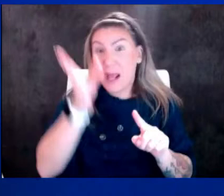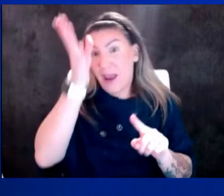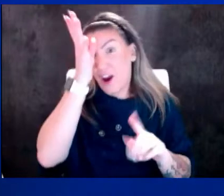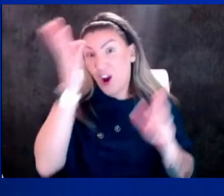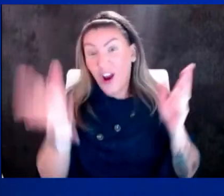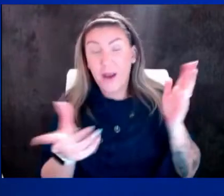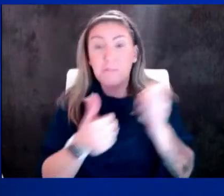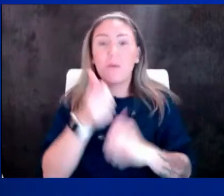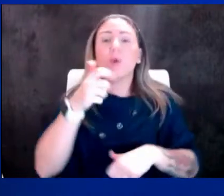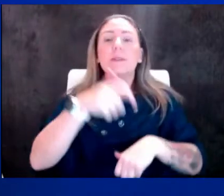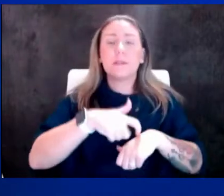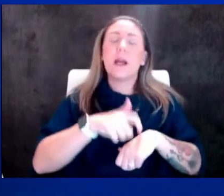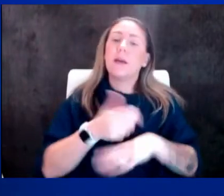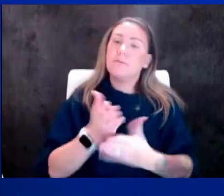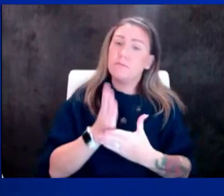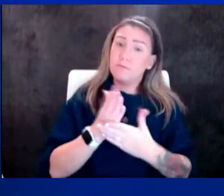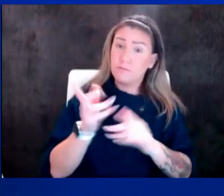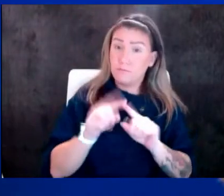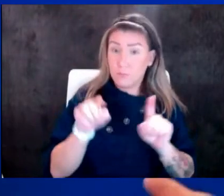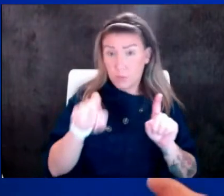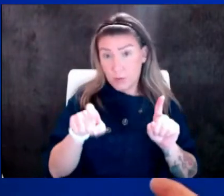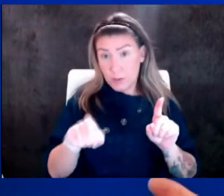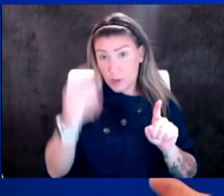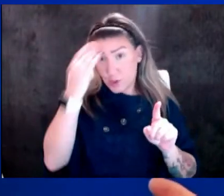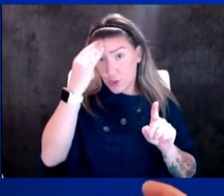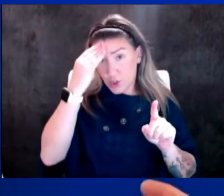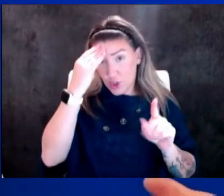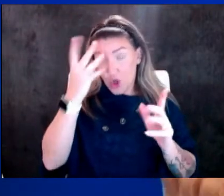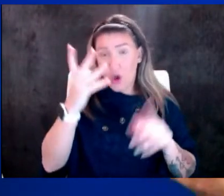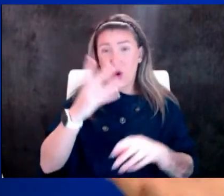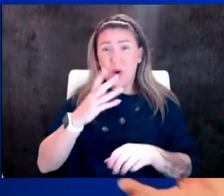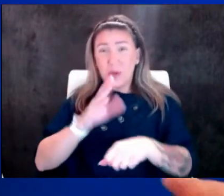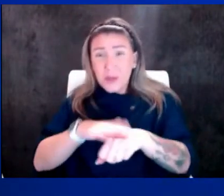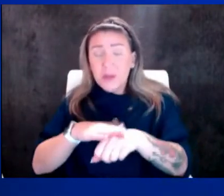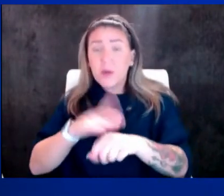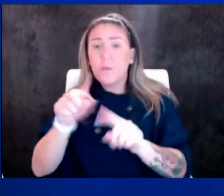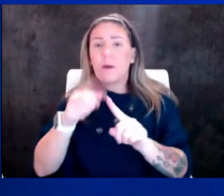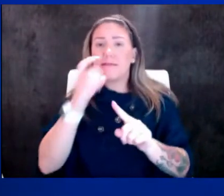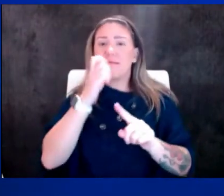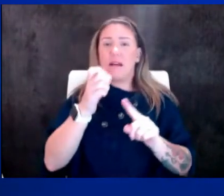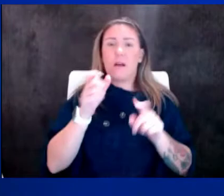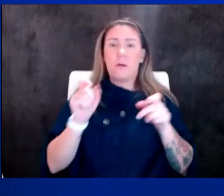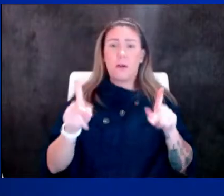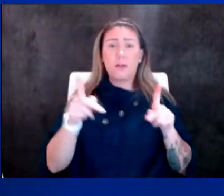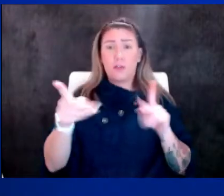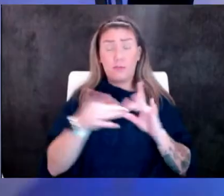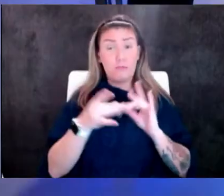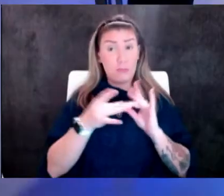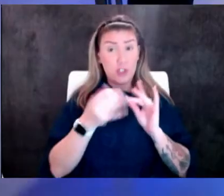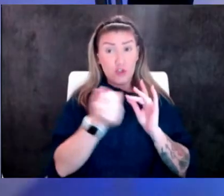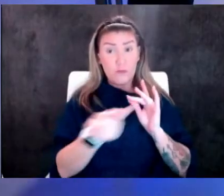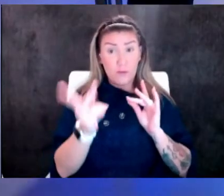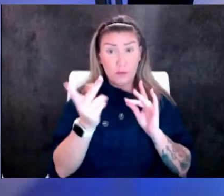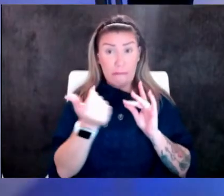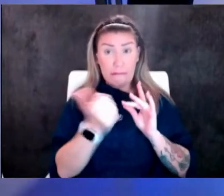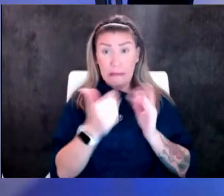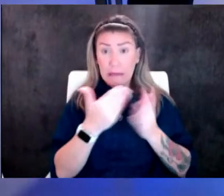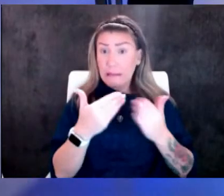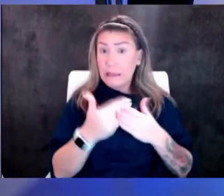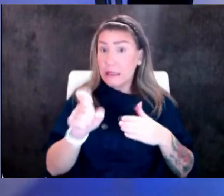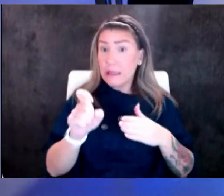okay. But you do have to know the warning signs of when it's not okay. Mm-hmm. So you mentioned a few. Anything else we should look out for? I think